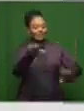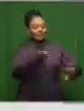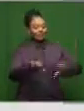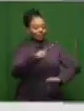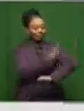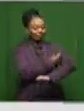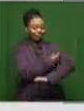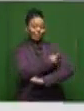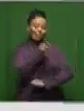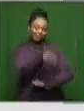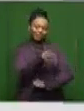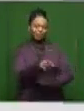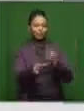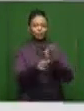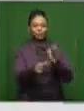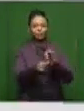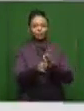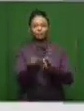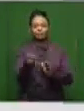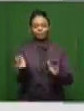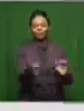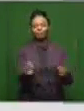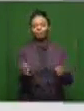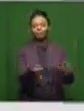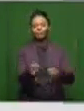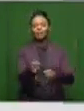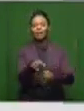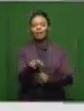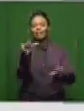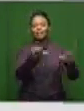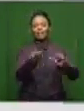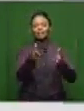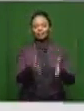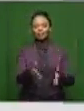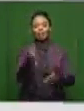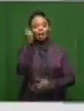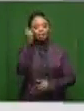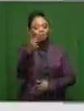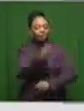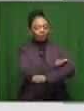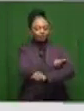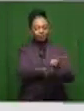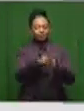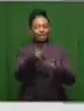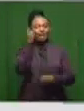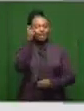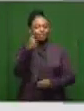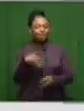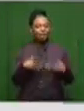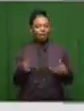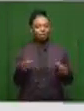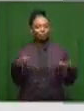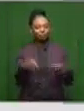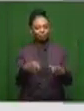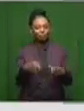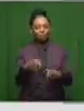that we get scientists who understand vaccines, who understand programs, who understand the health sector. We're